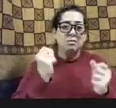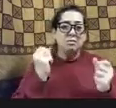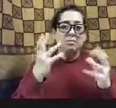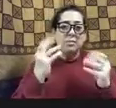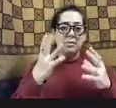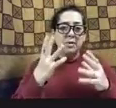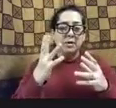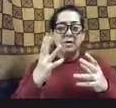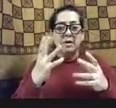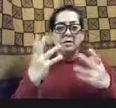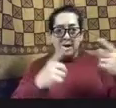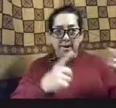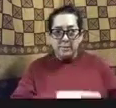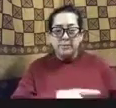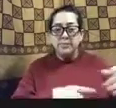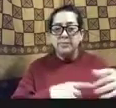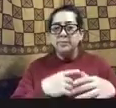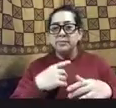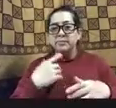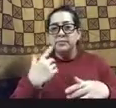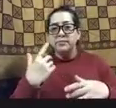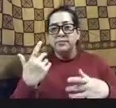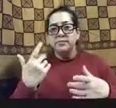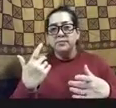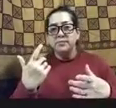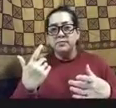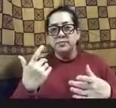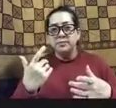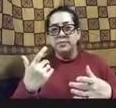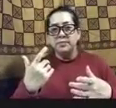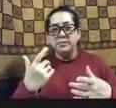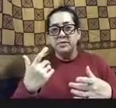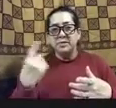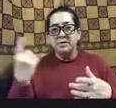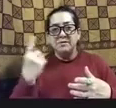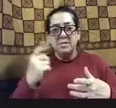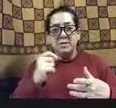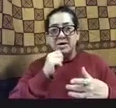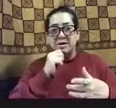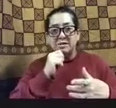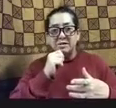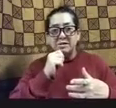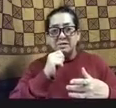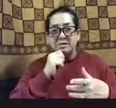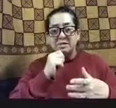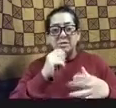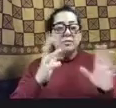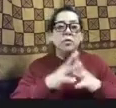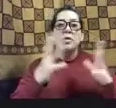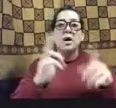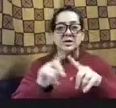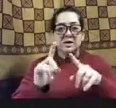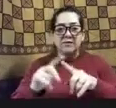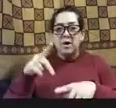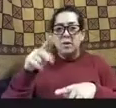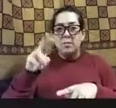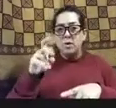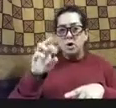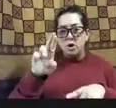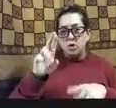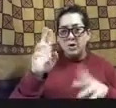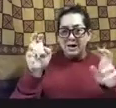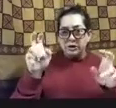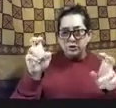in the works, but you know, even if somebody isn't dealing with a lot, well, there's a lot of different predator issues, so